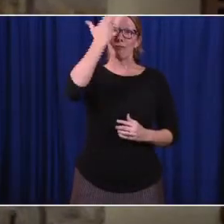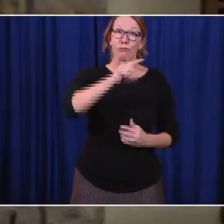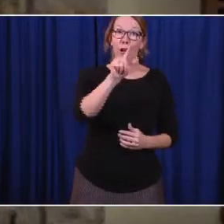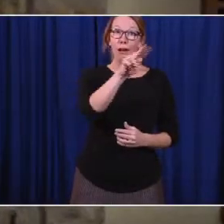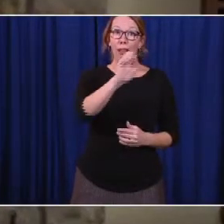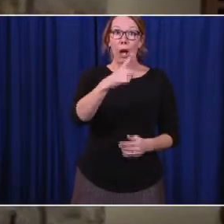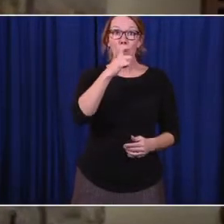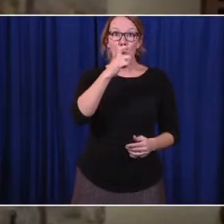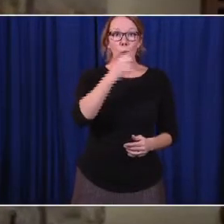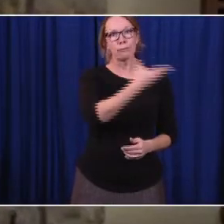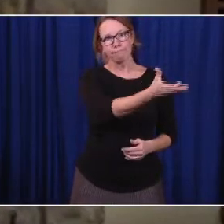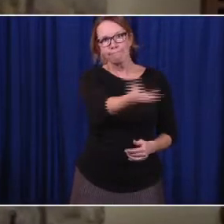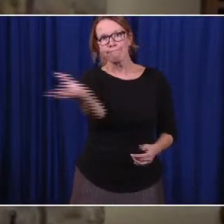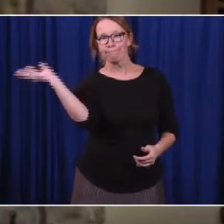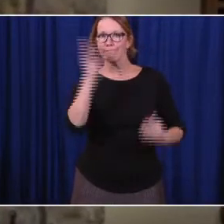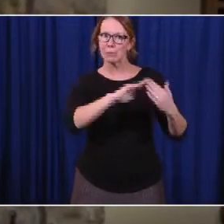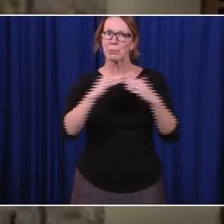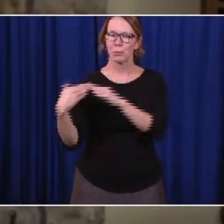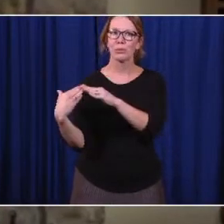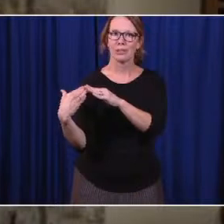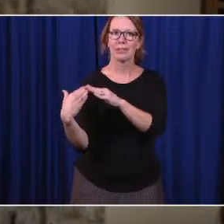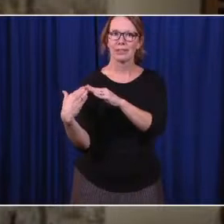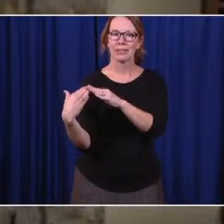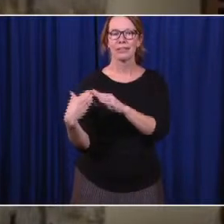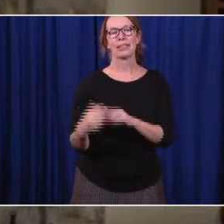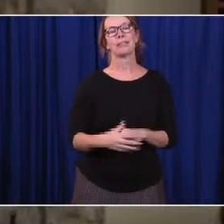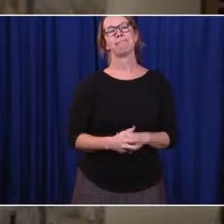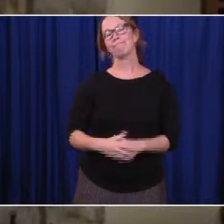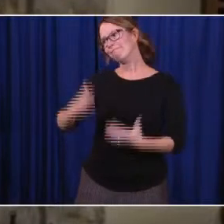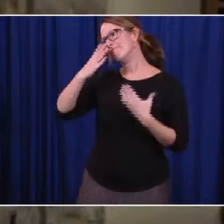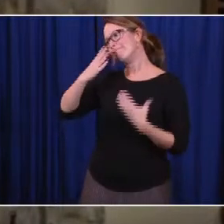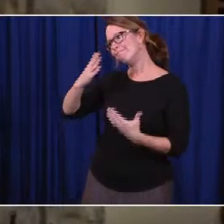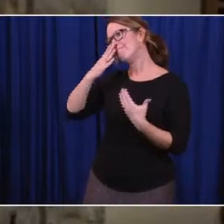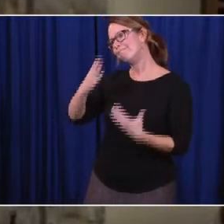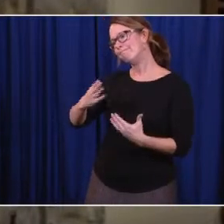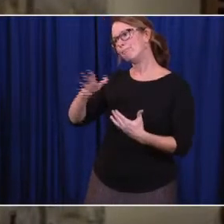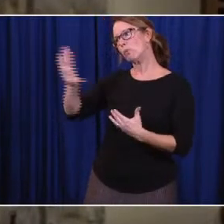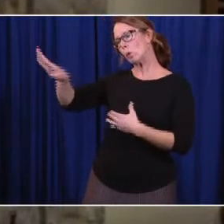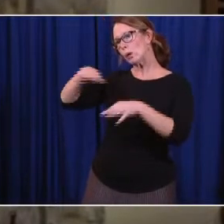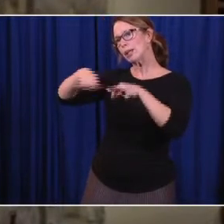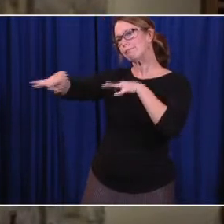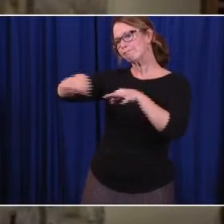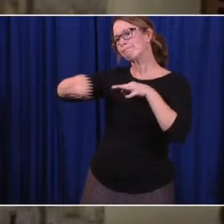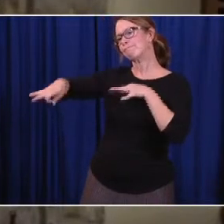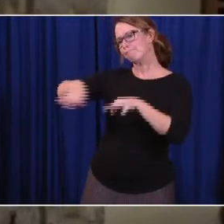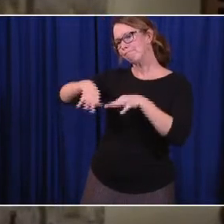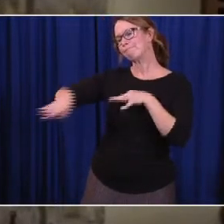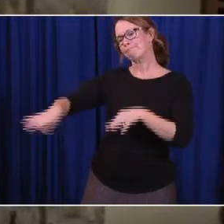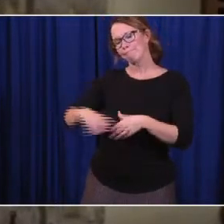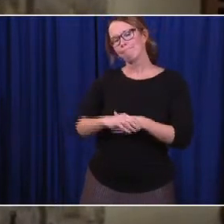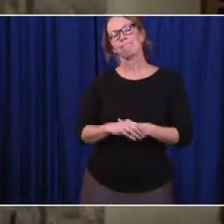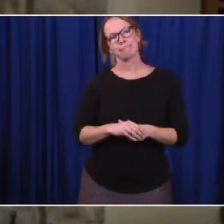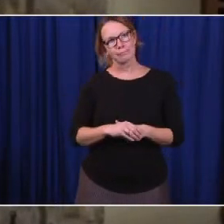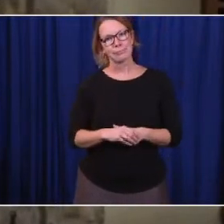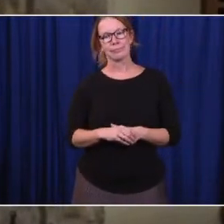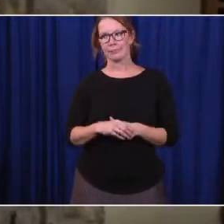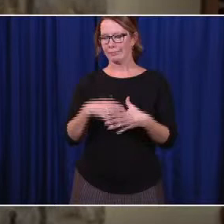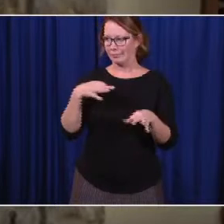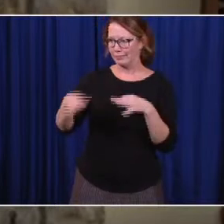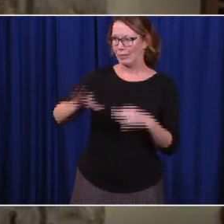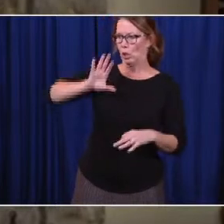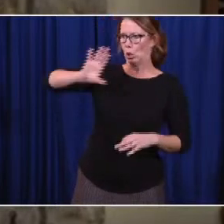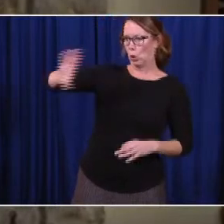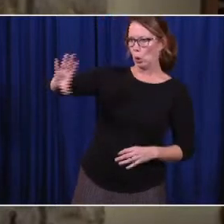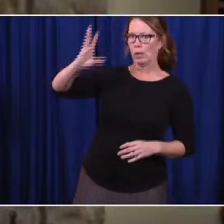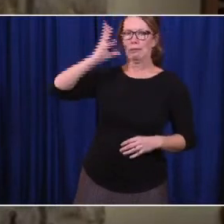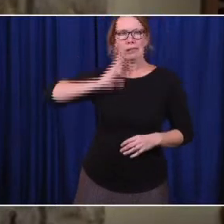Wow. Well, thank you very, very much. Thank you for giving us that insight, taking us inside and kind of through your